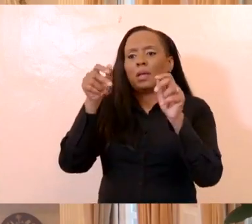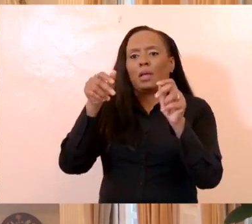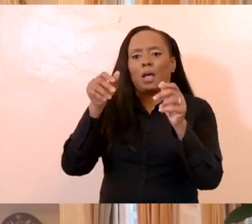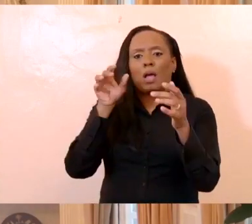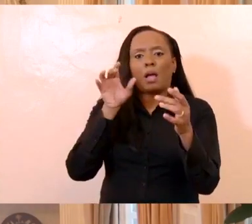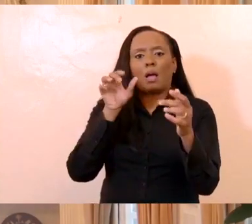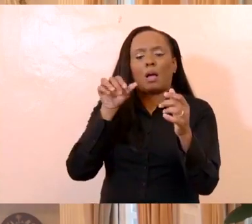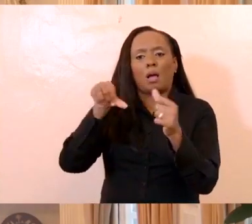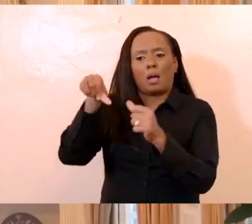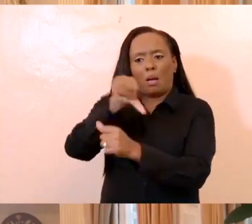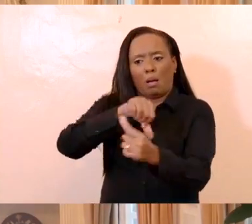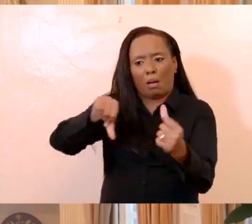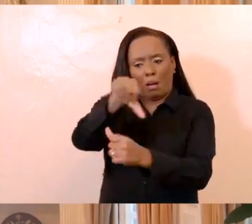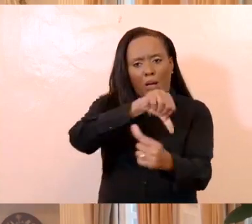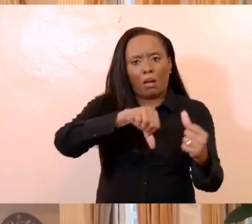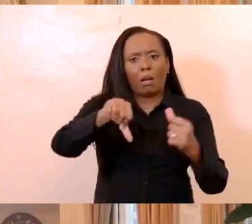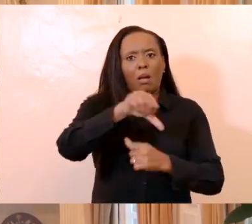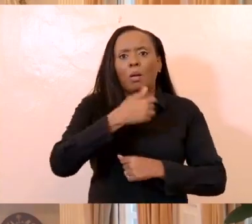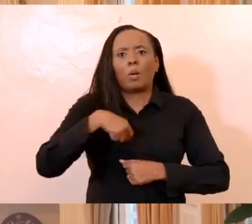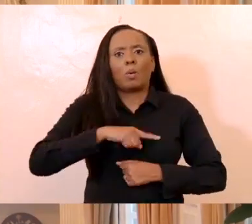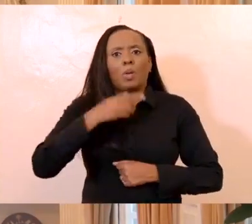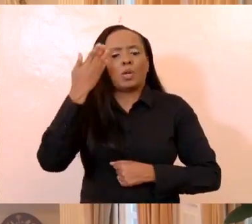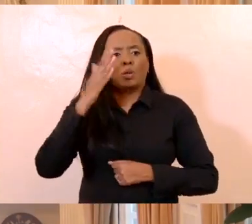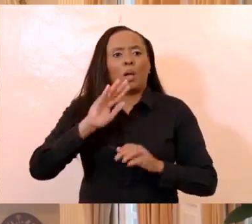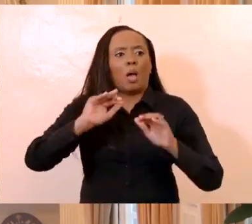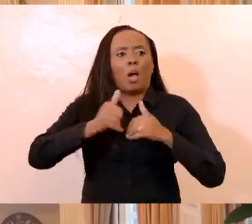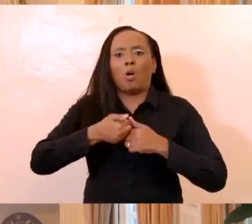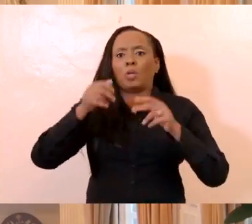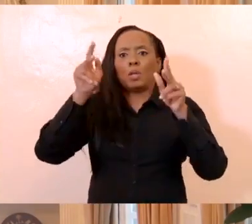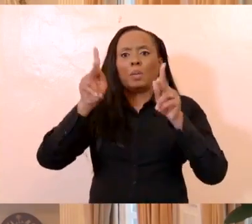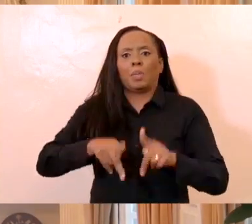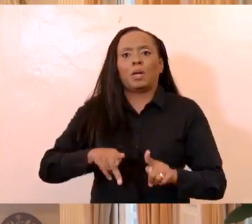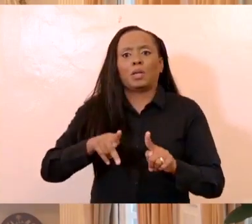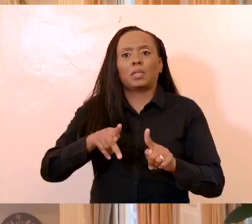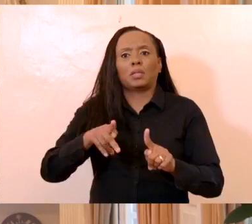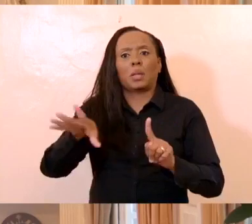community spread. And because that is where we are at this point in time,